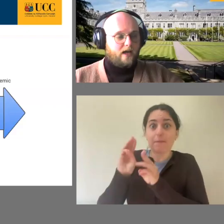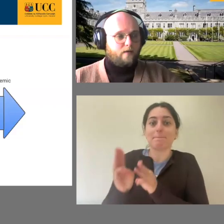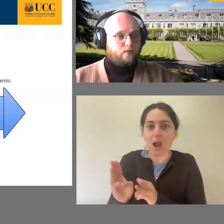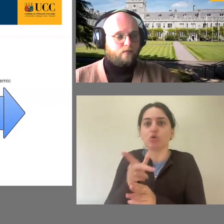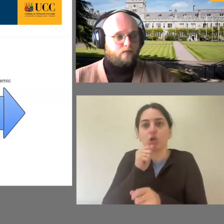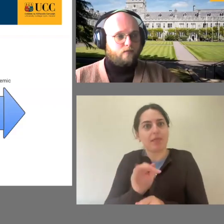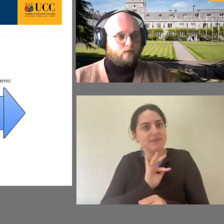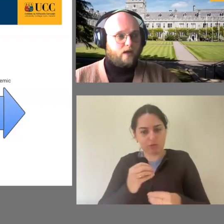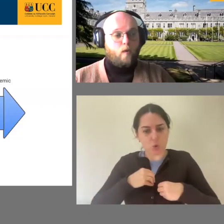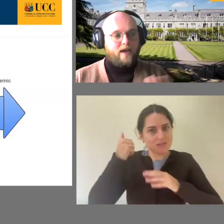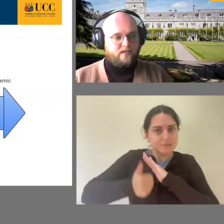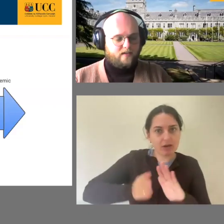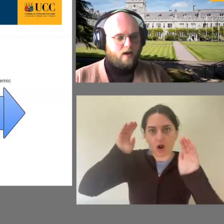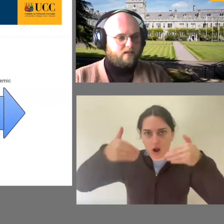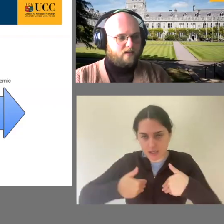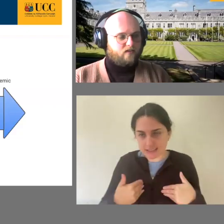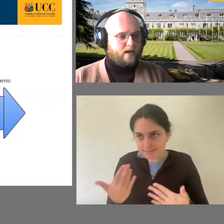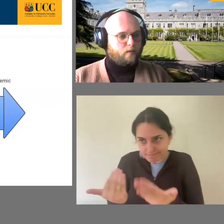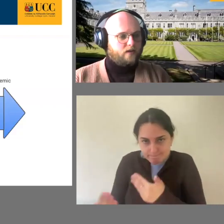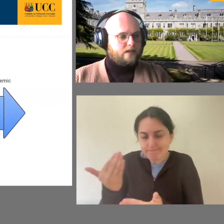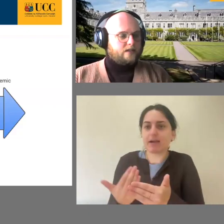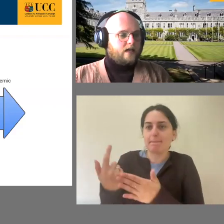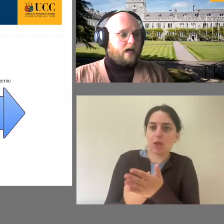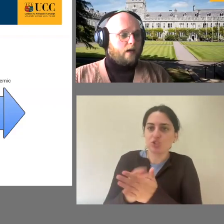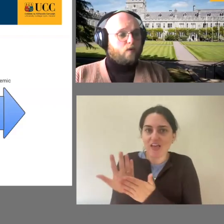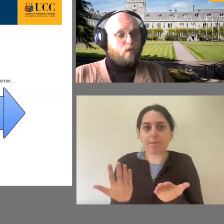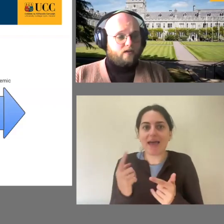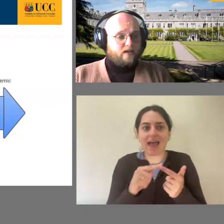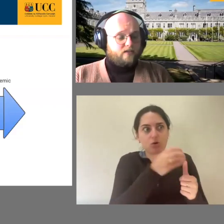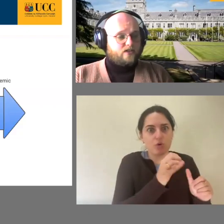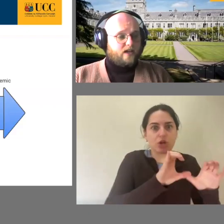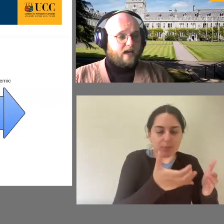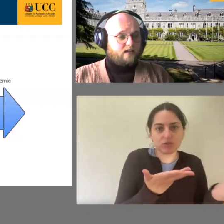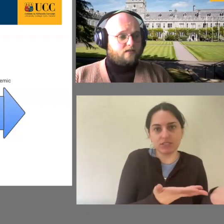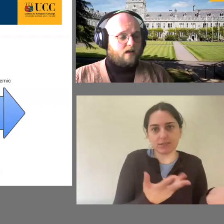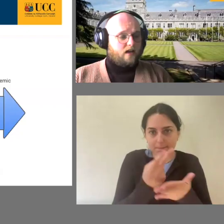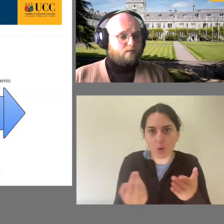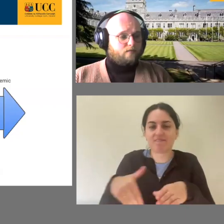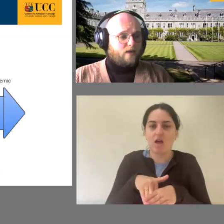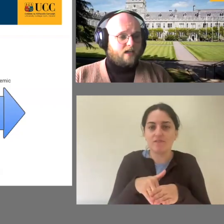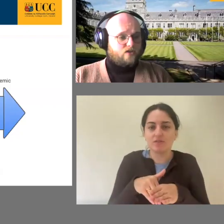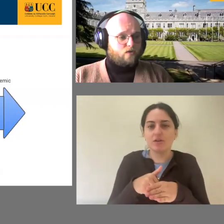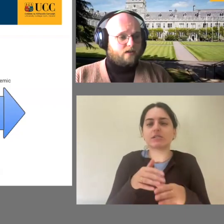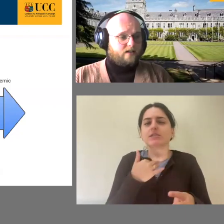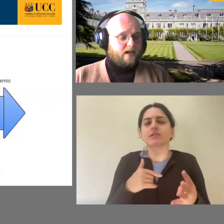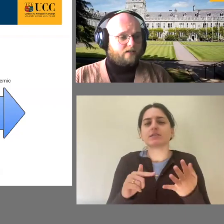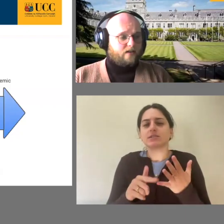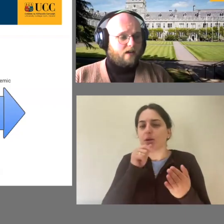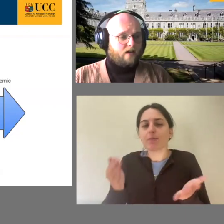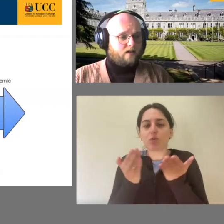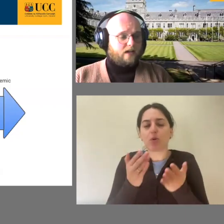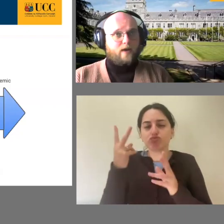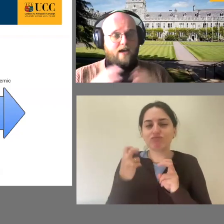to in what ways these policies are developed. Promoting research, again, making sure